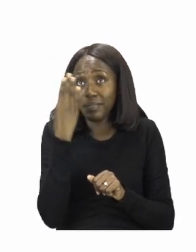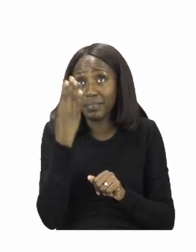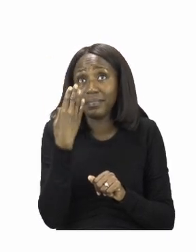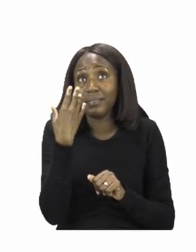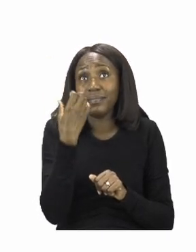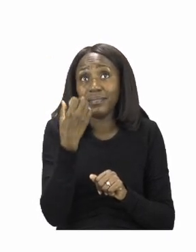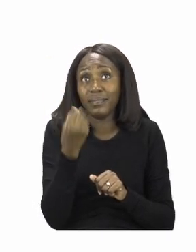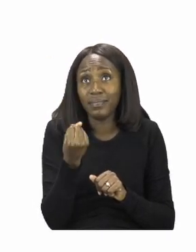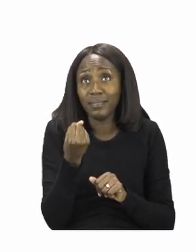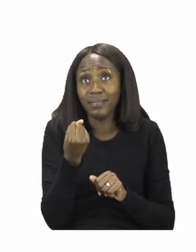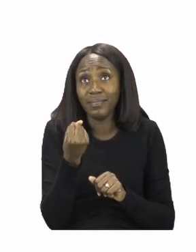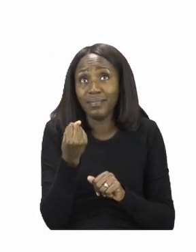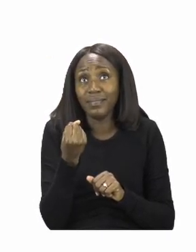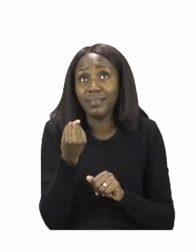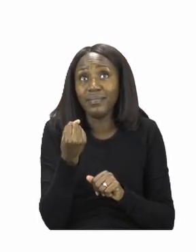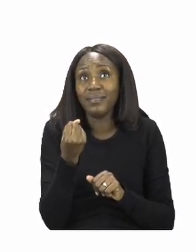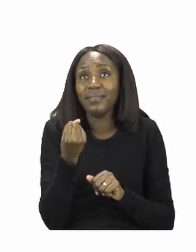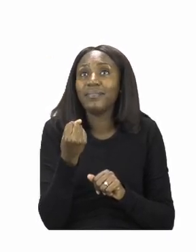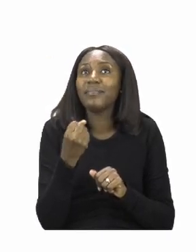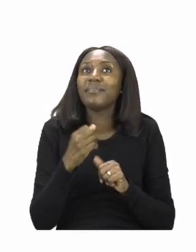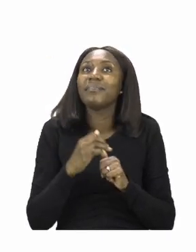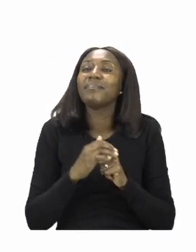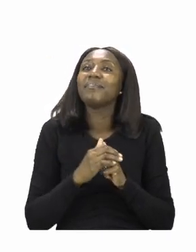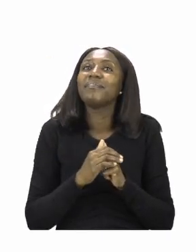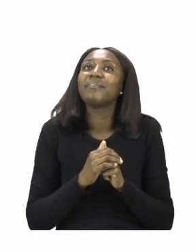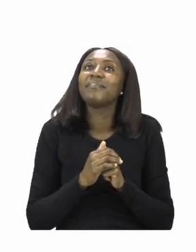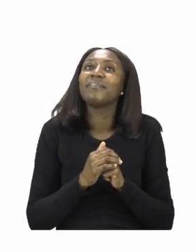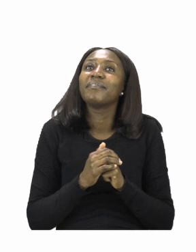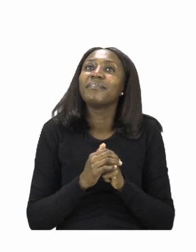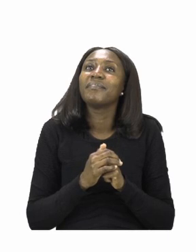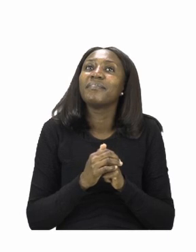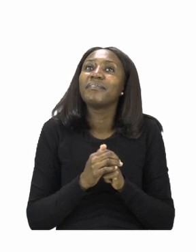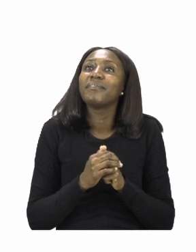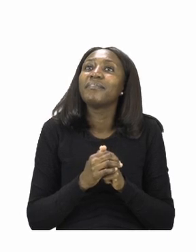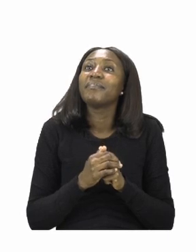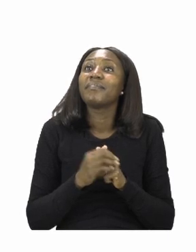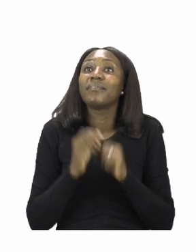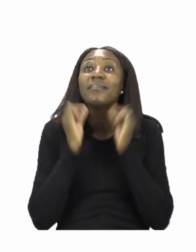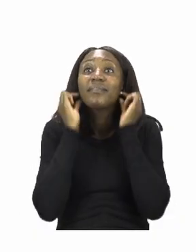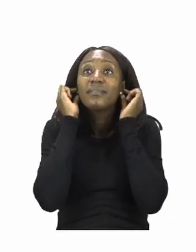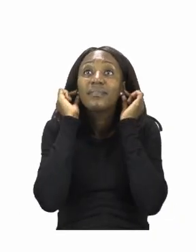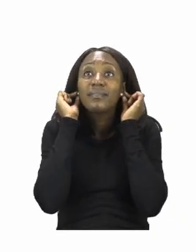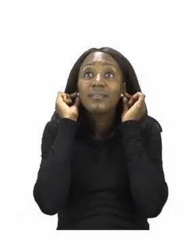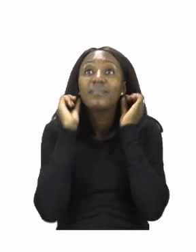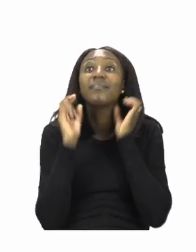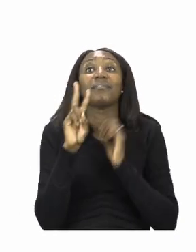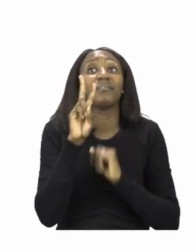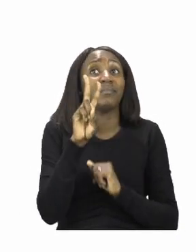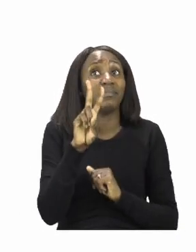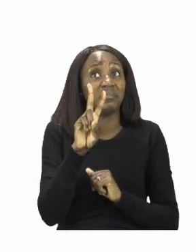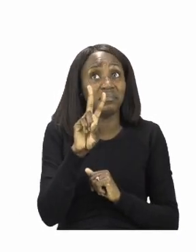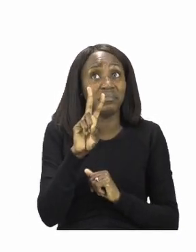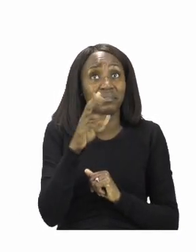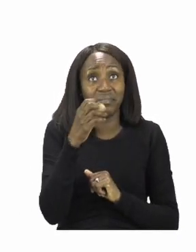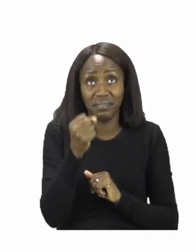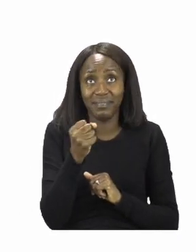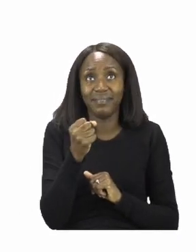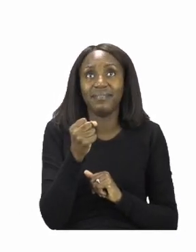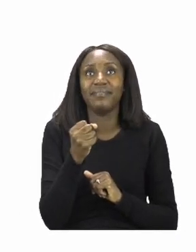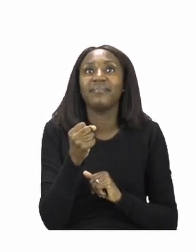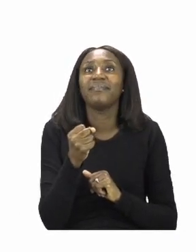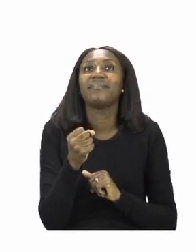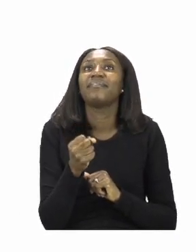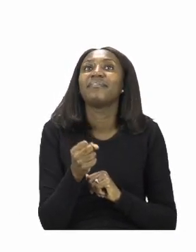big blue eyes. I have 2 ears.